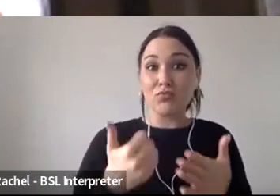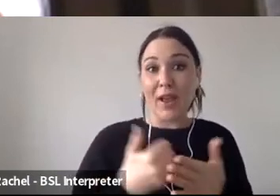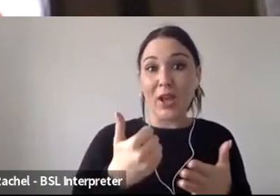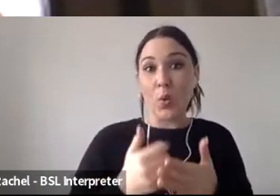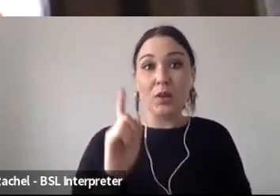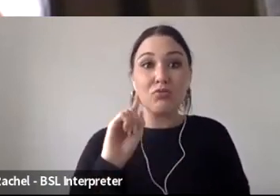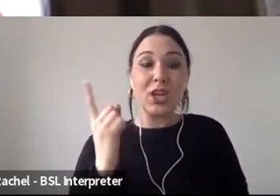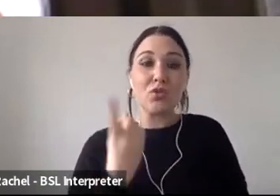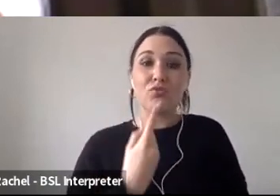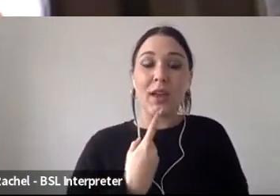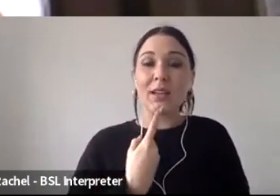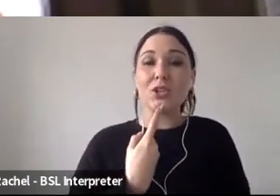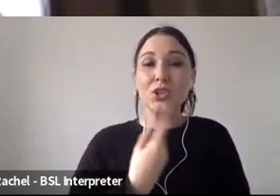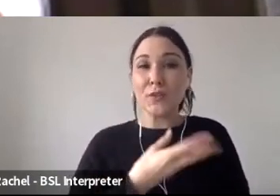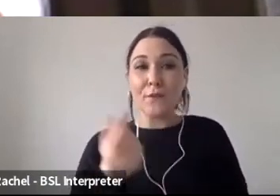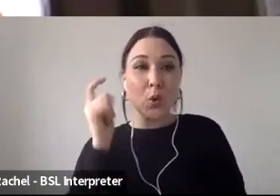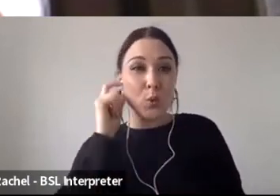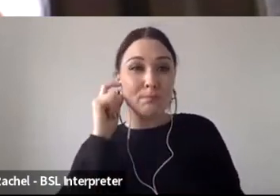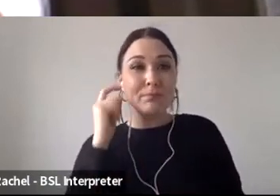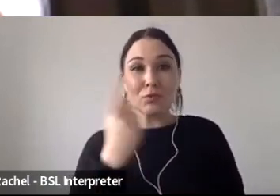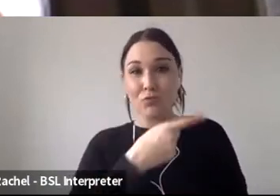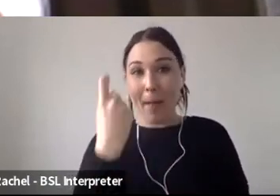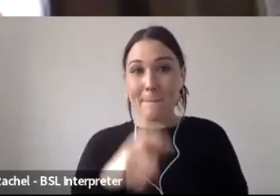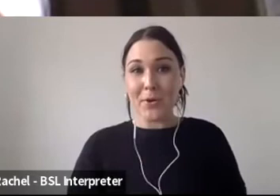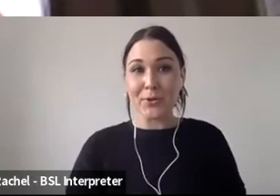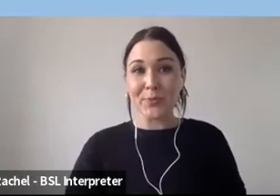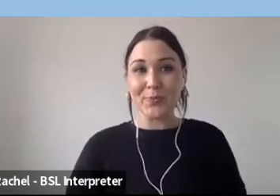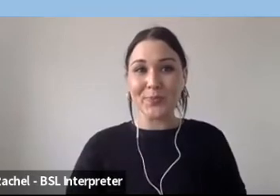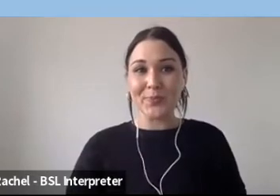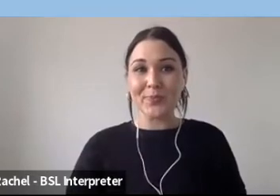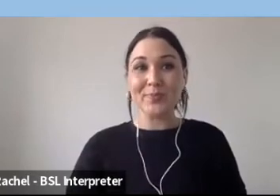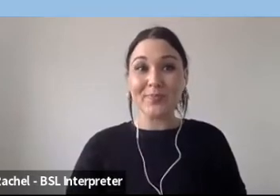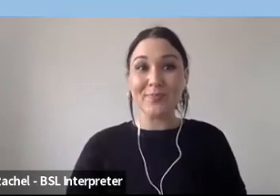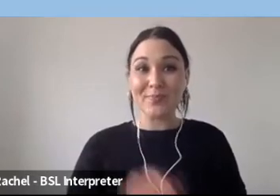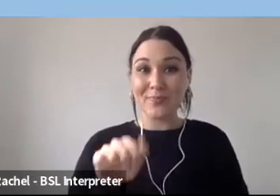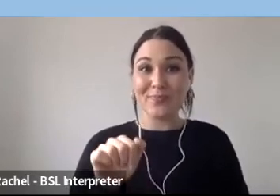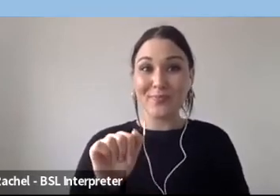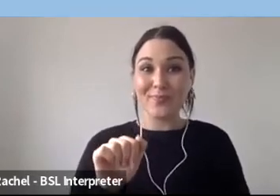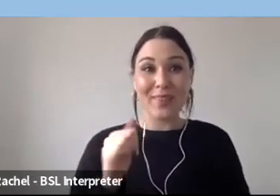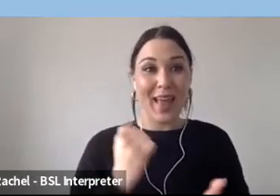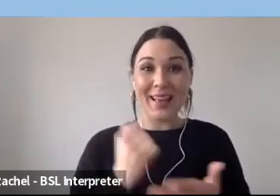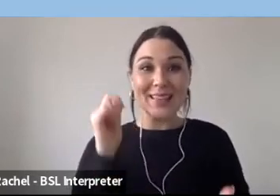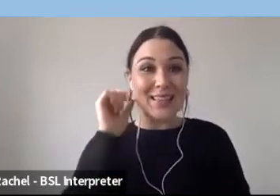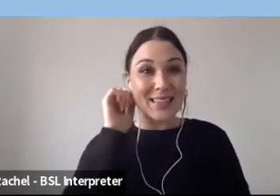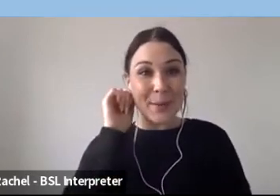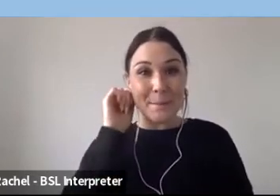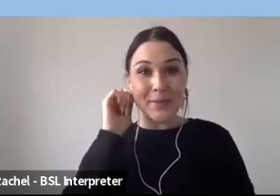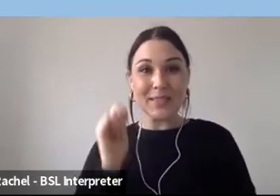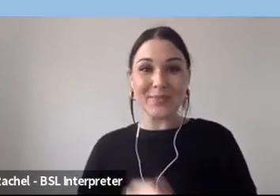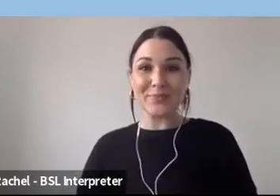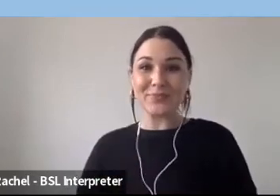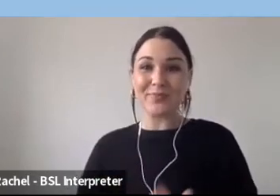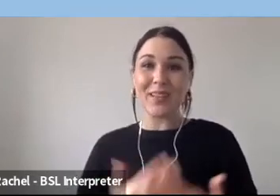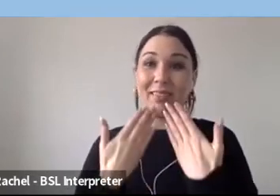So just a couple of things to remember there. Yeah, excellent tips. Yeah, thank you,